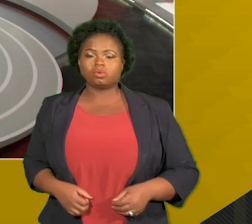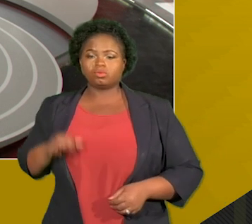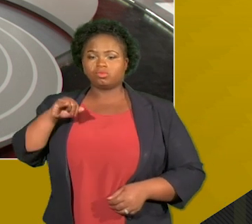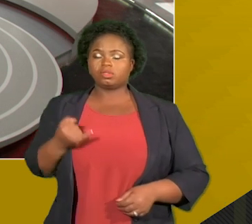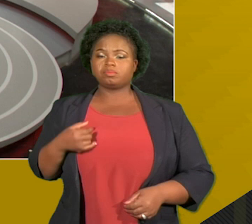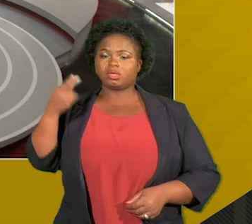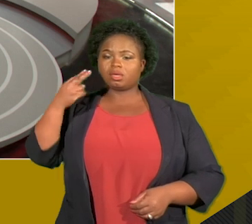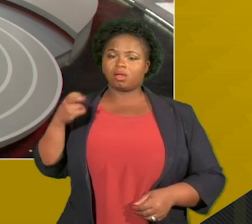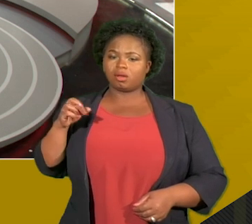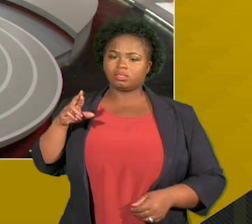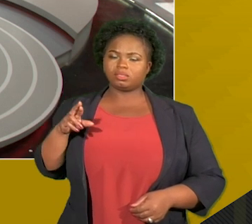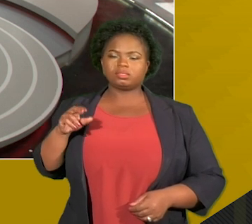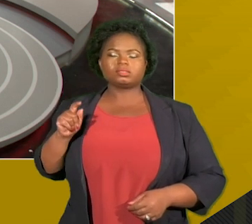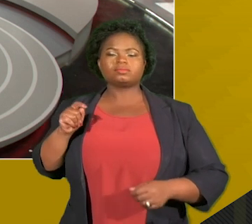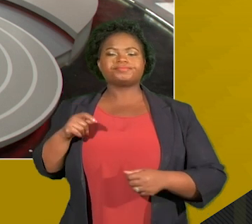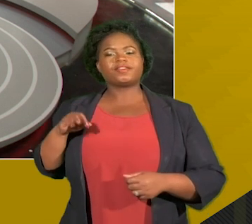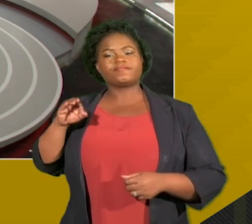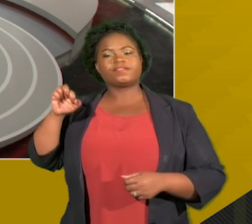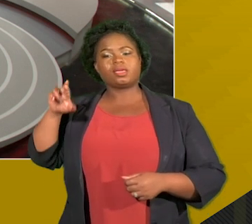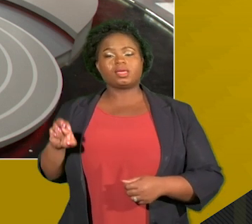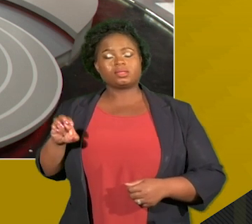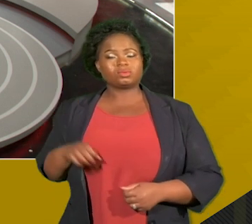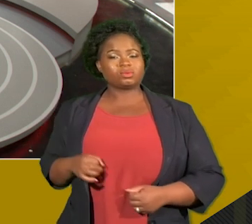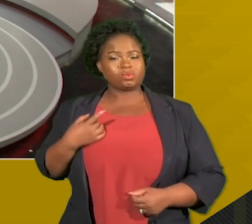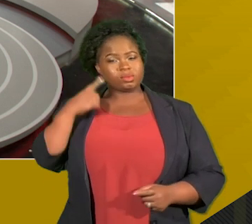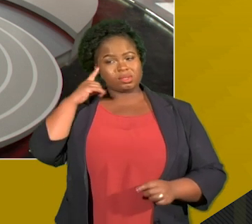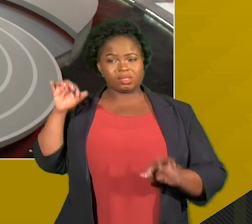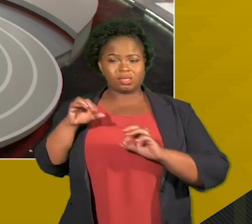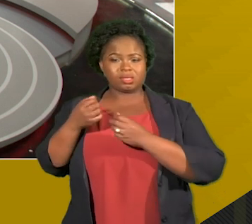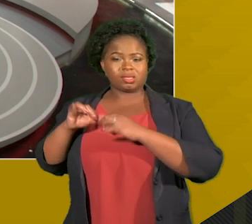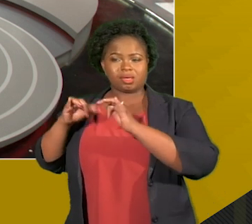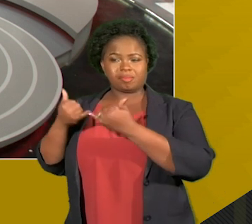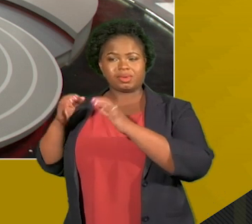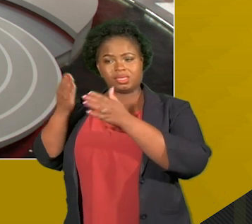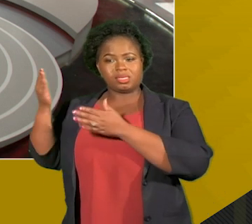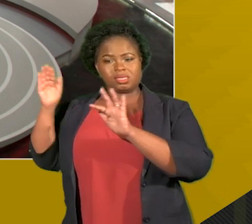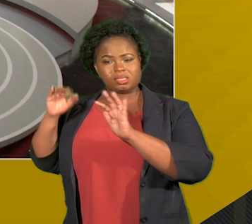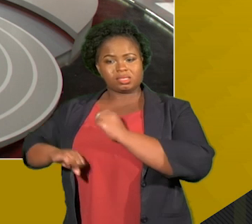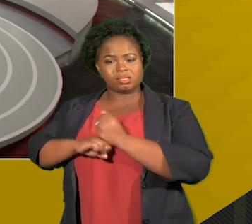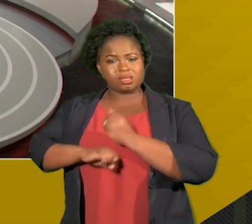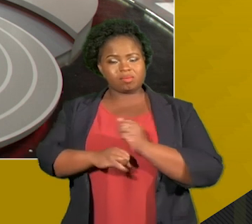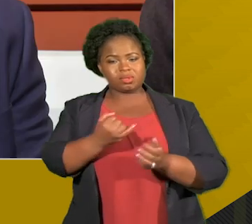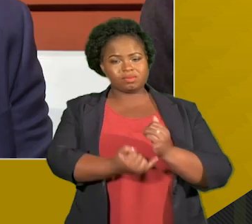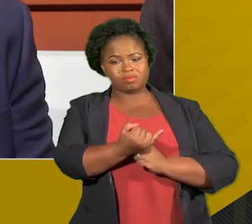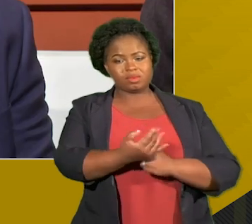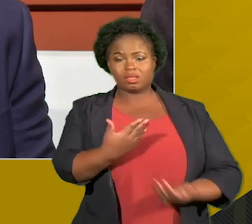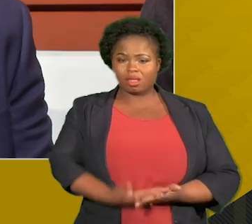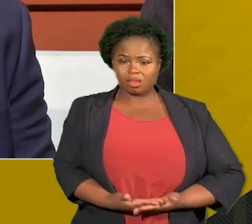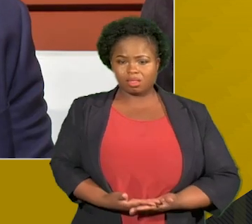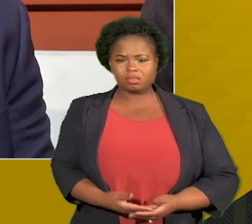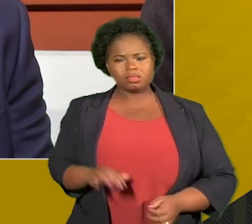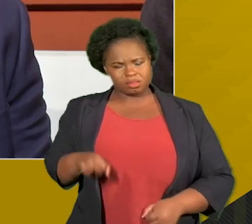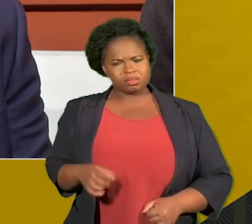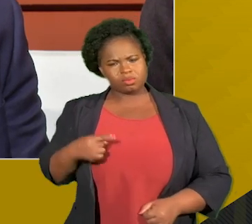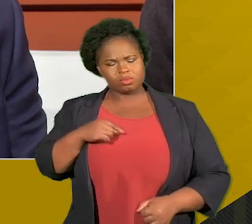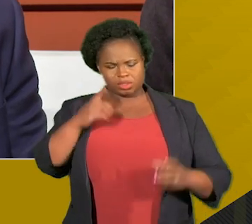storm. But it made a lot of people think twice. But are the galleries willing to back up an artist like Ayanda? We had David Goldblatt on that fair. Uh-huh. And